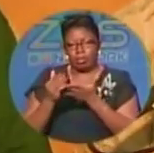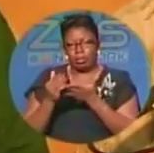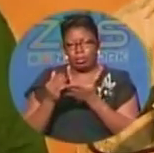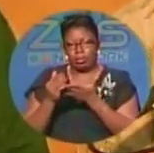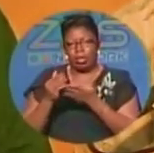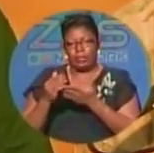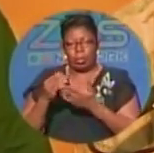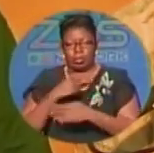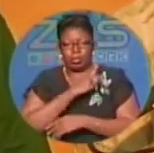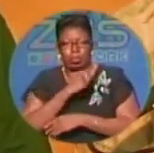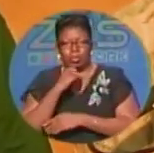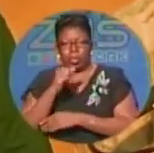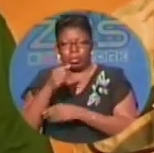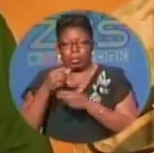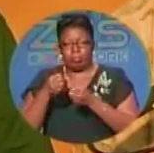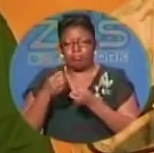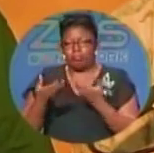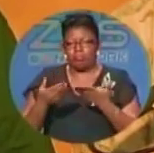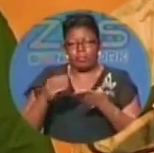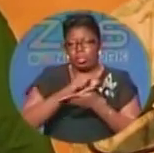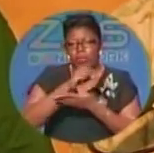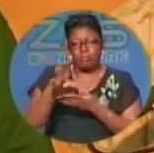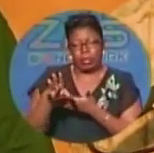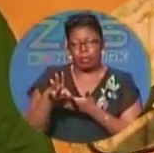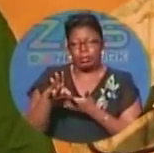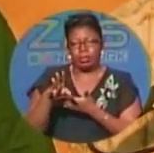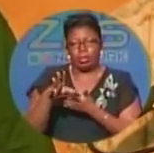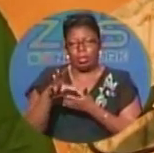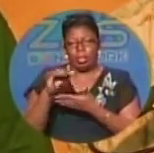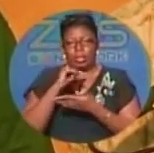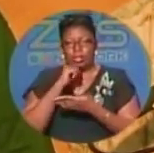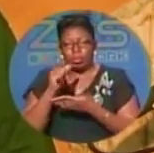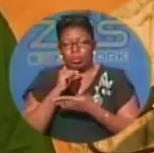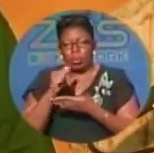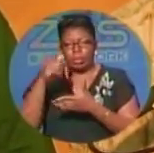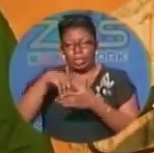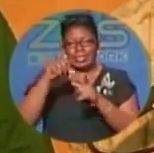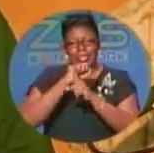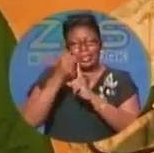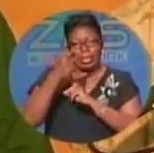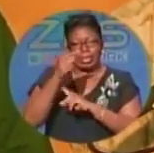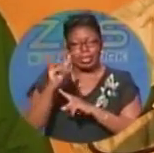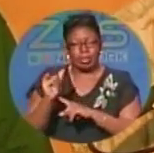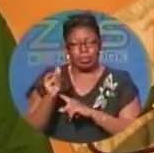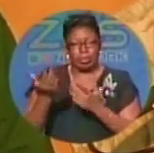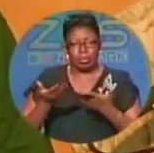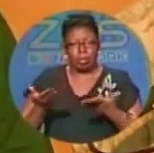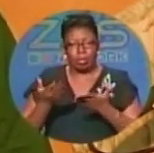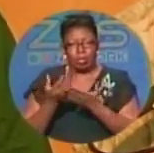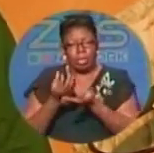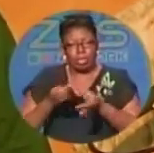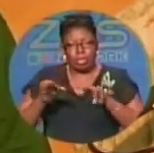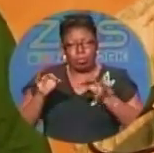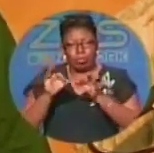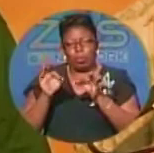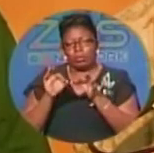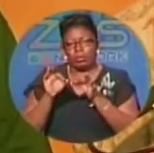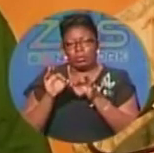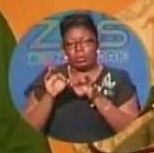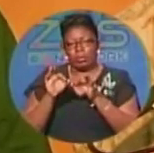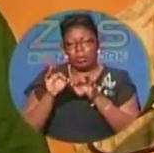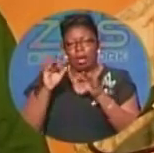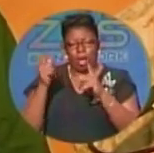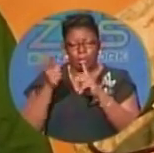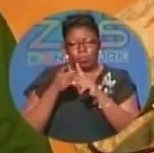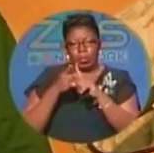that much money compared to a land-based visitor, but that is incremental spend that would not have been in society if it weren't here. And there's a very important point that people